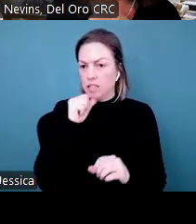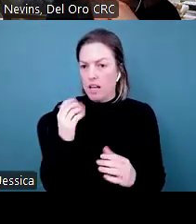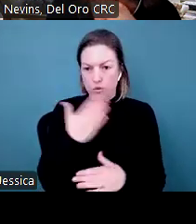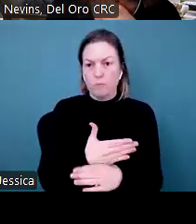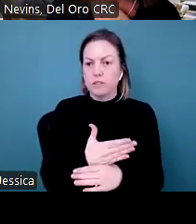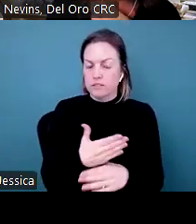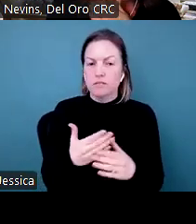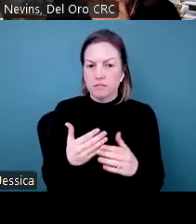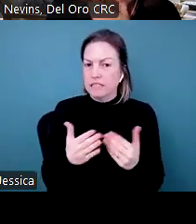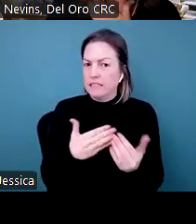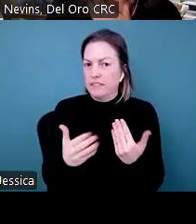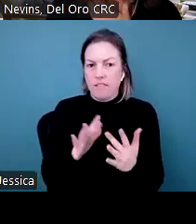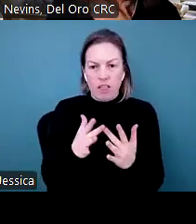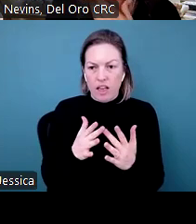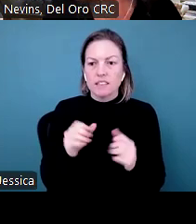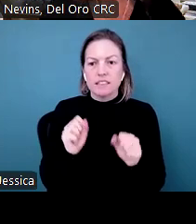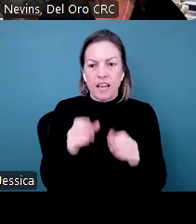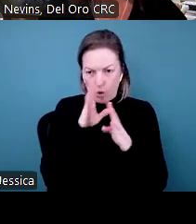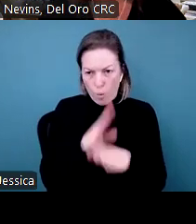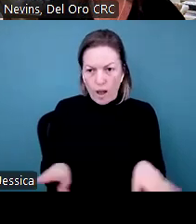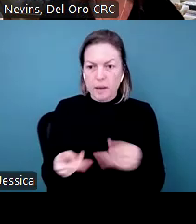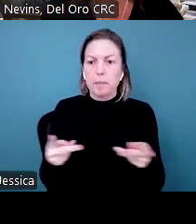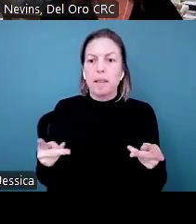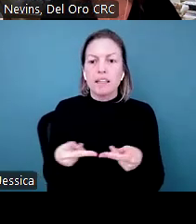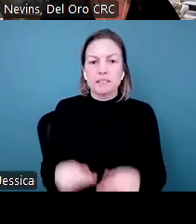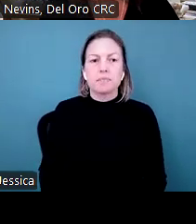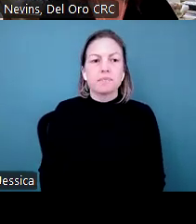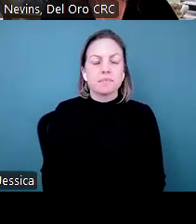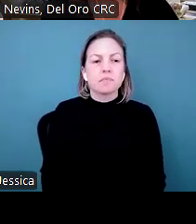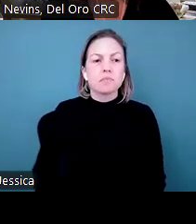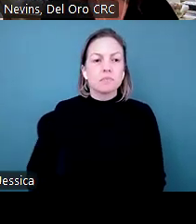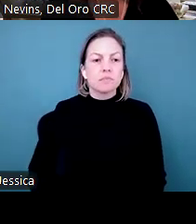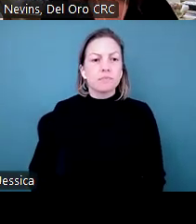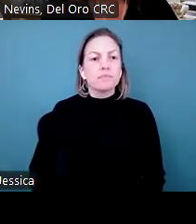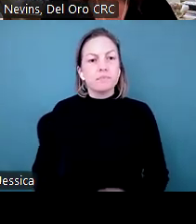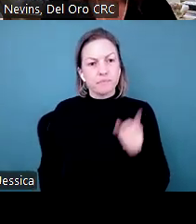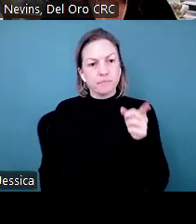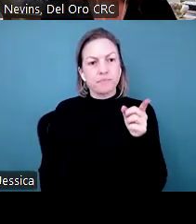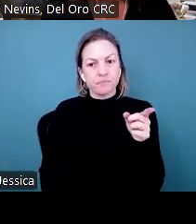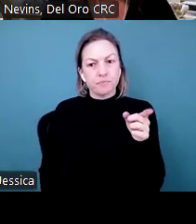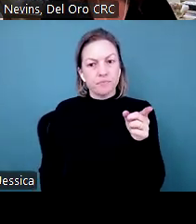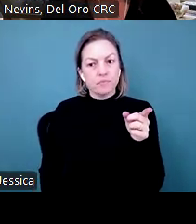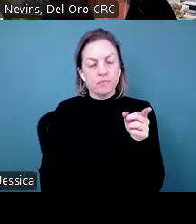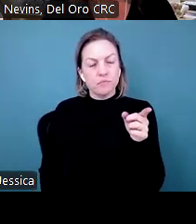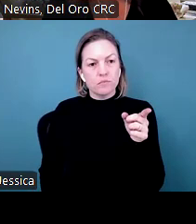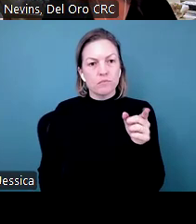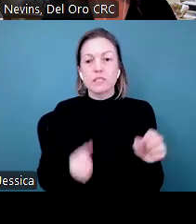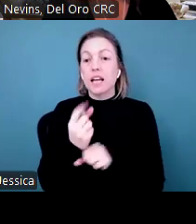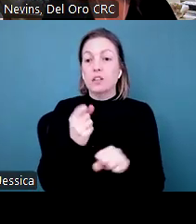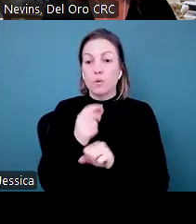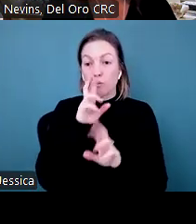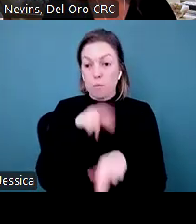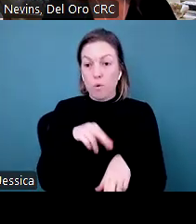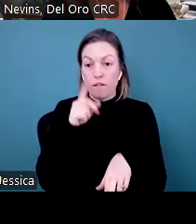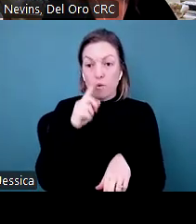it's online. Next slide. Just very quickly, our annual report for last